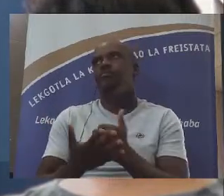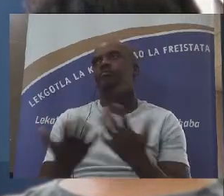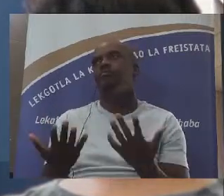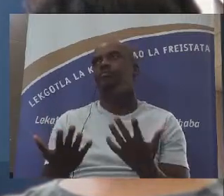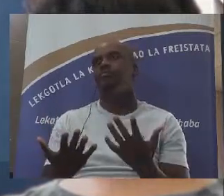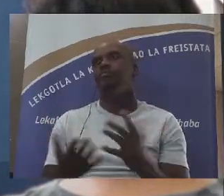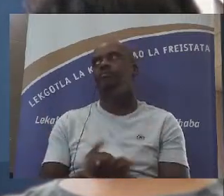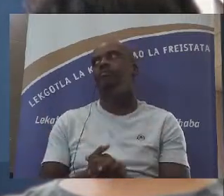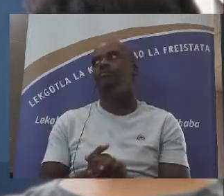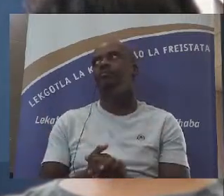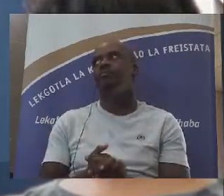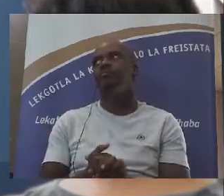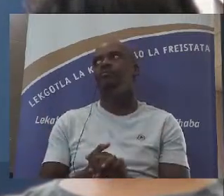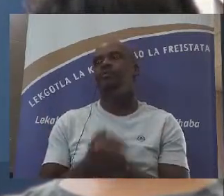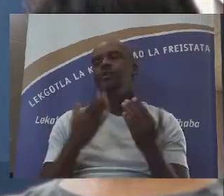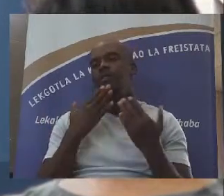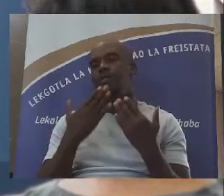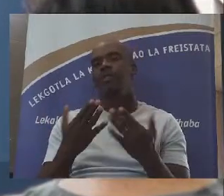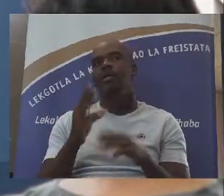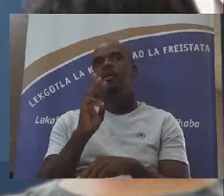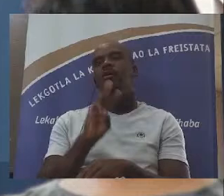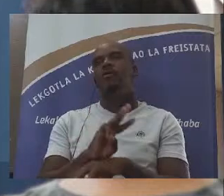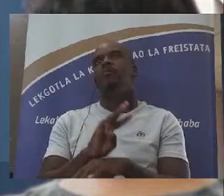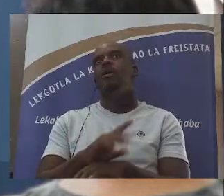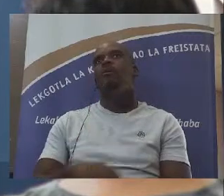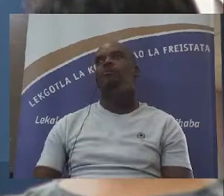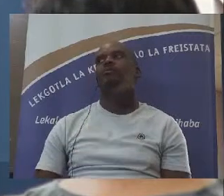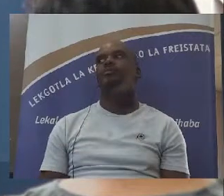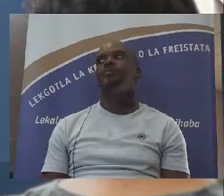Thank you very much, Mayor.